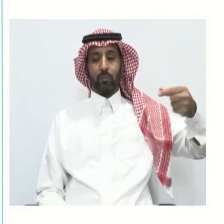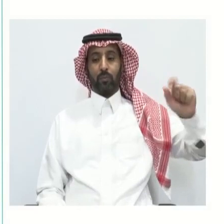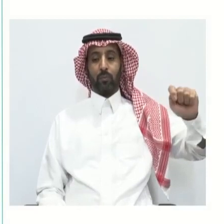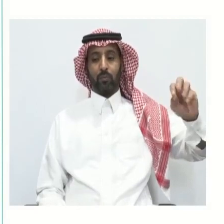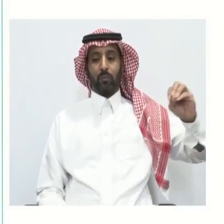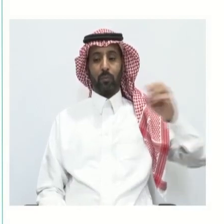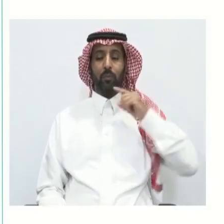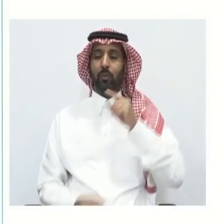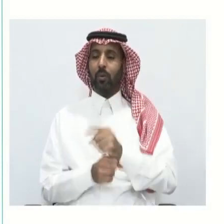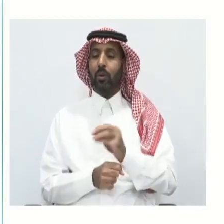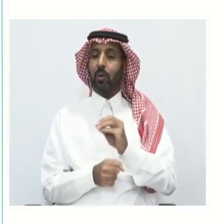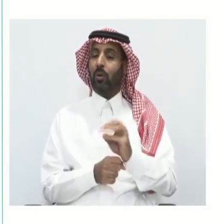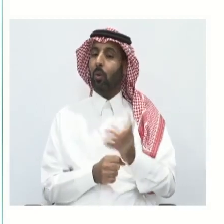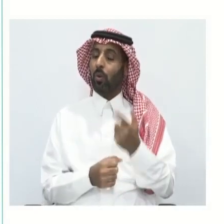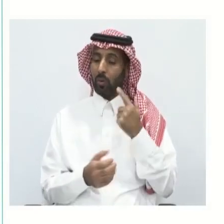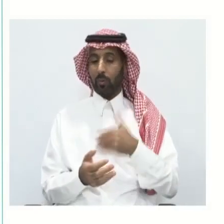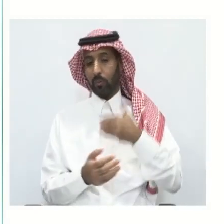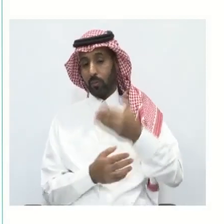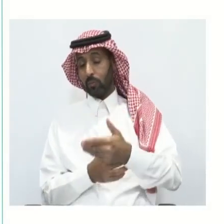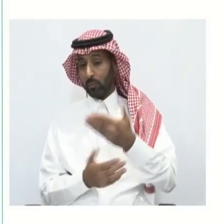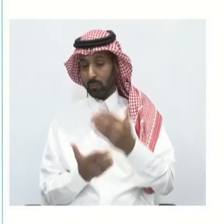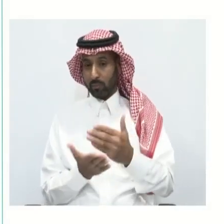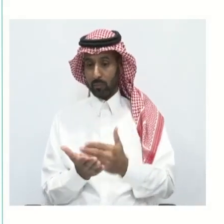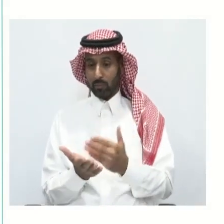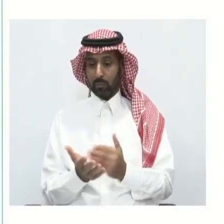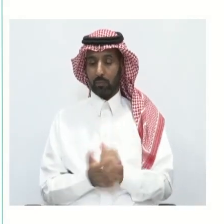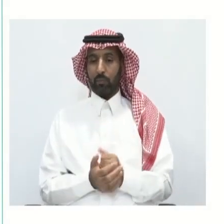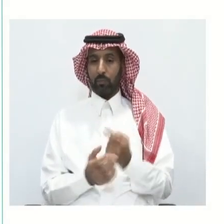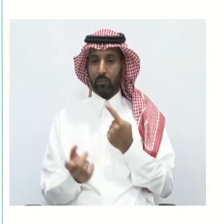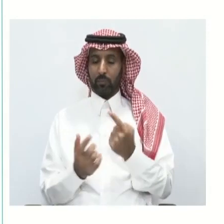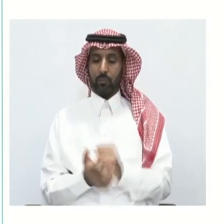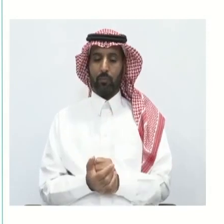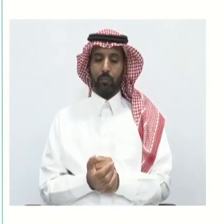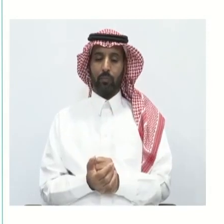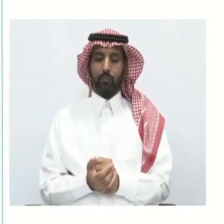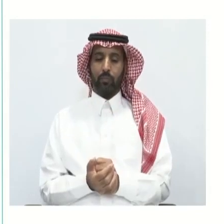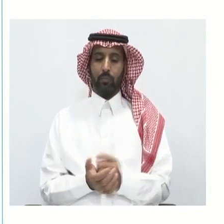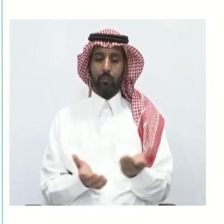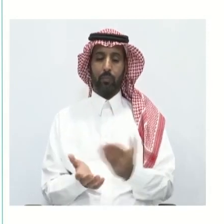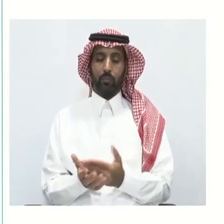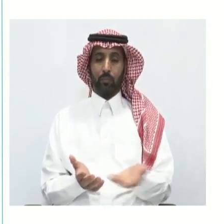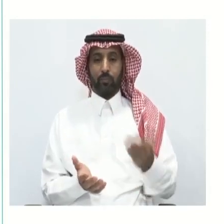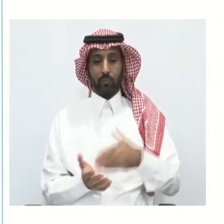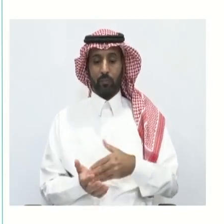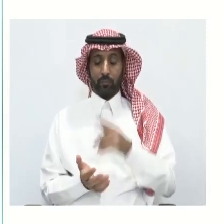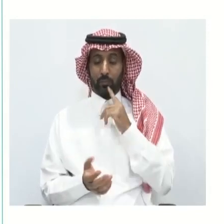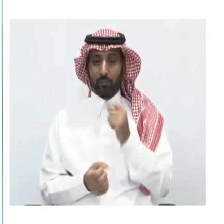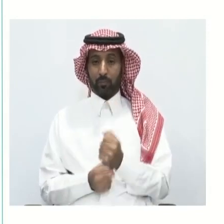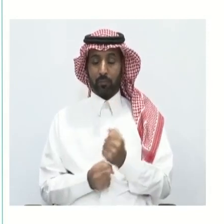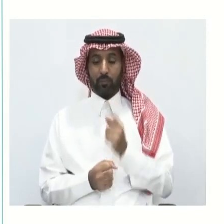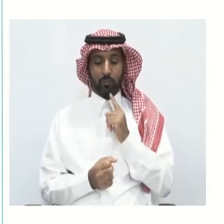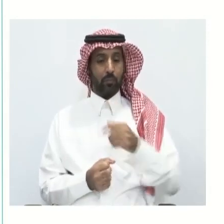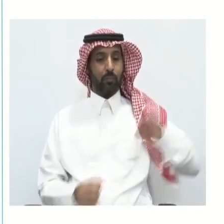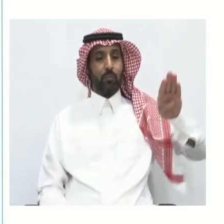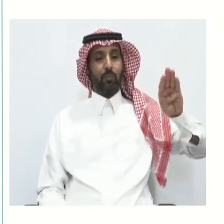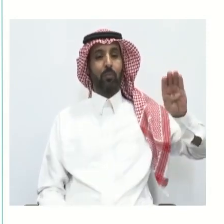actions, intentions, and plans that have already been decided on. So again, the function of be